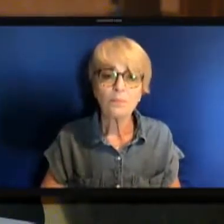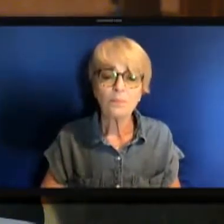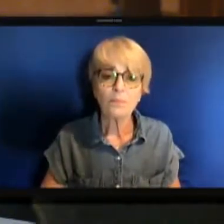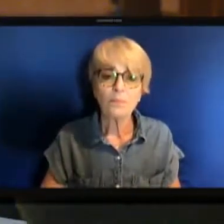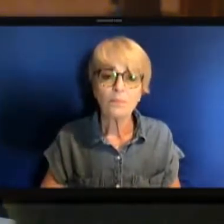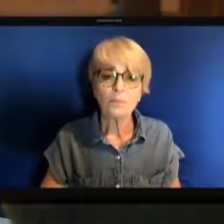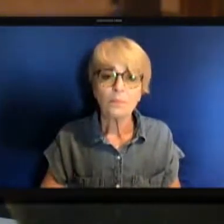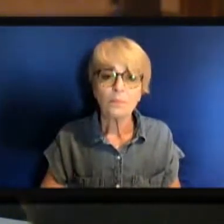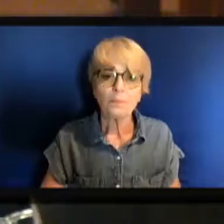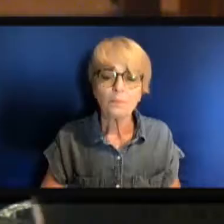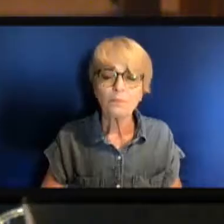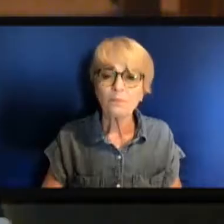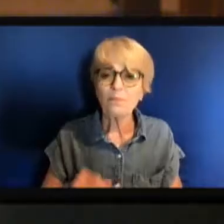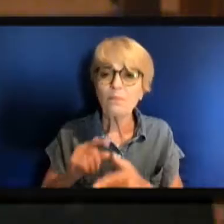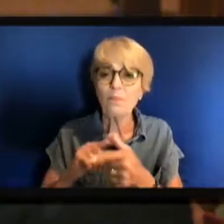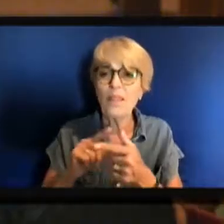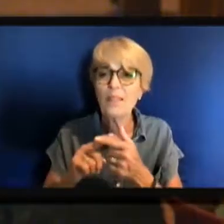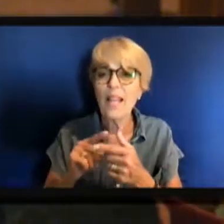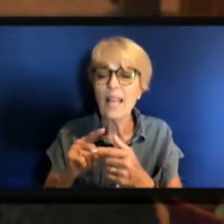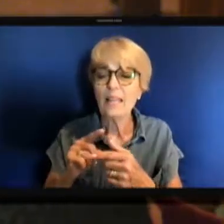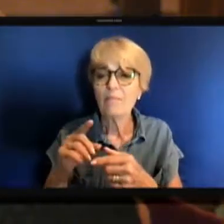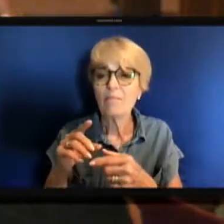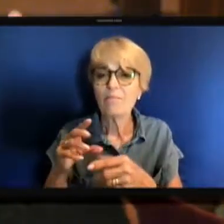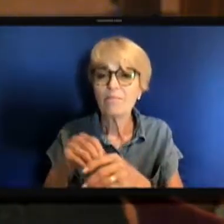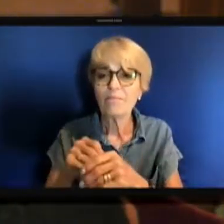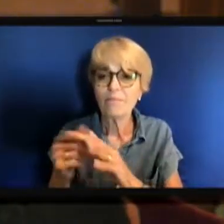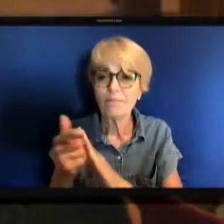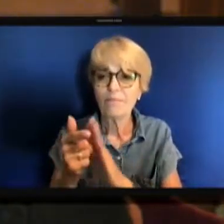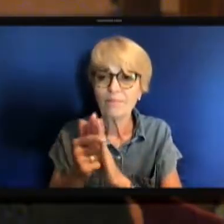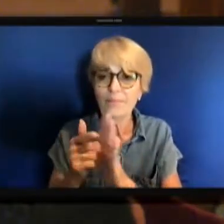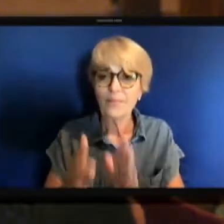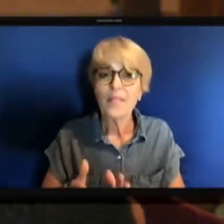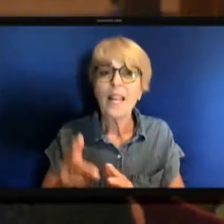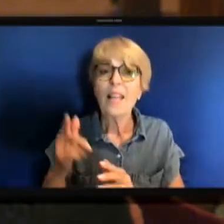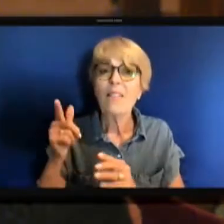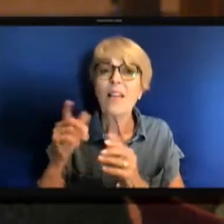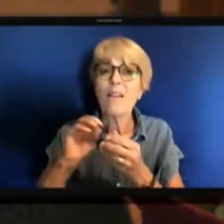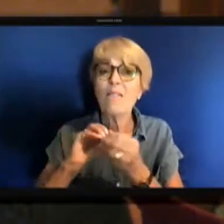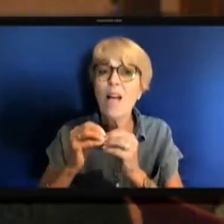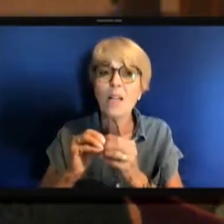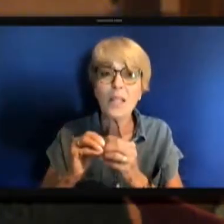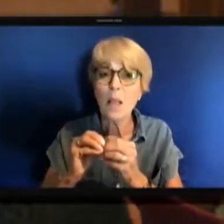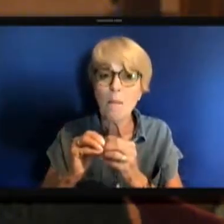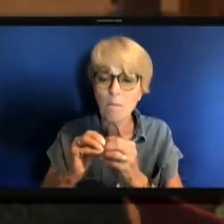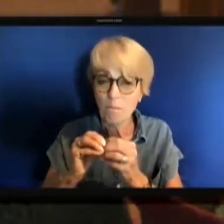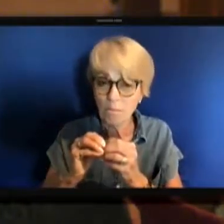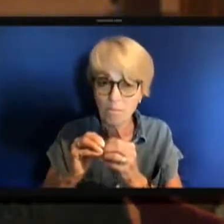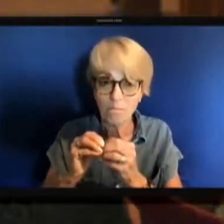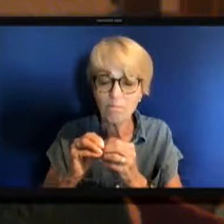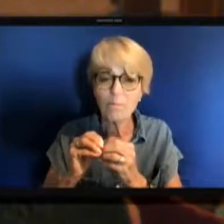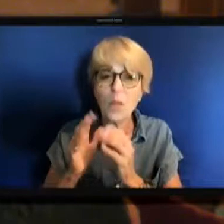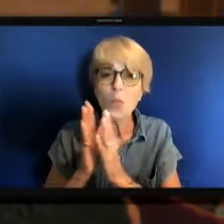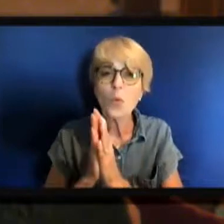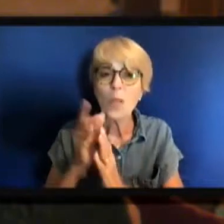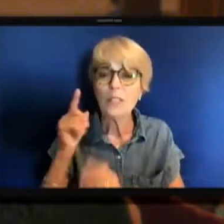office conducts their own review. But the volume that are being requested for sole source or single source or